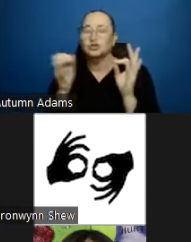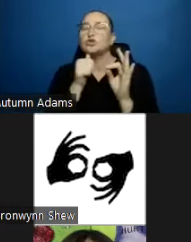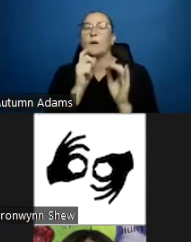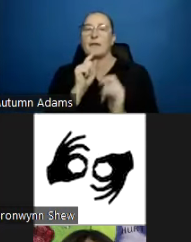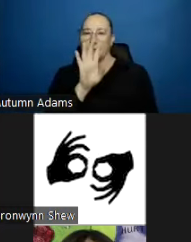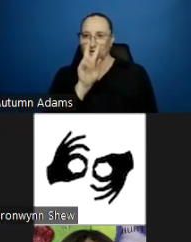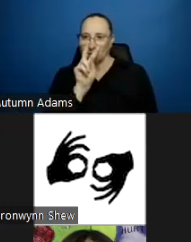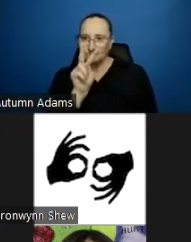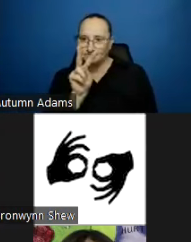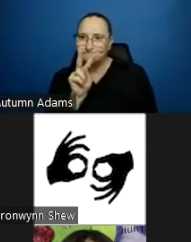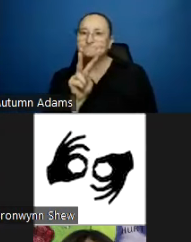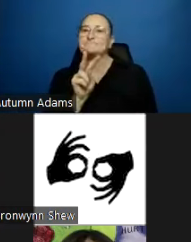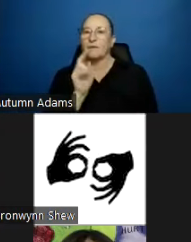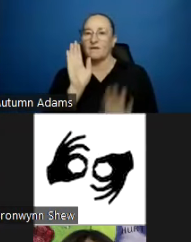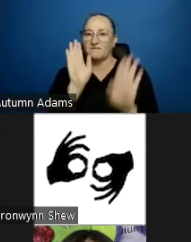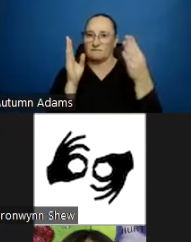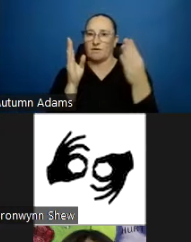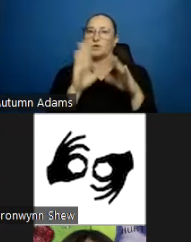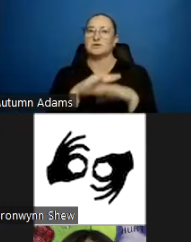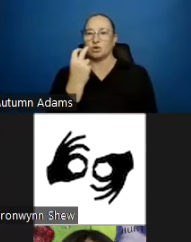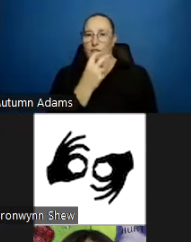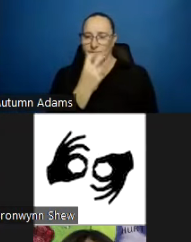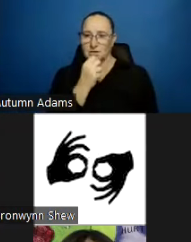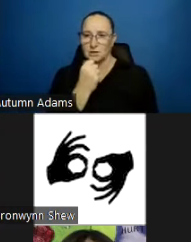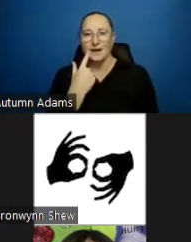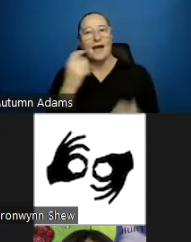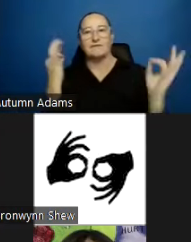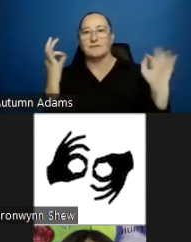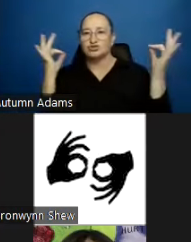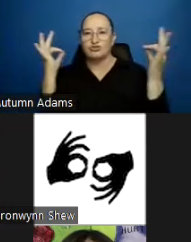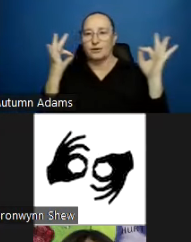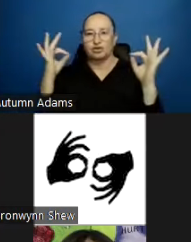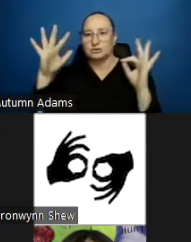focus on your lips and not have a lot of distractions around.